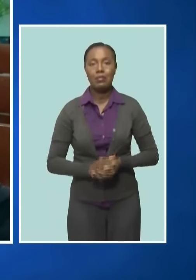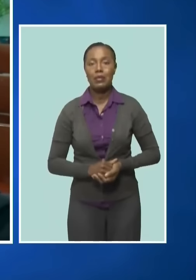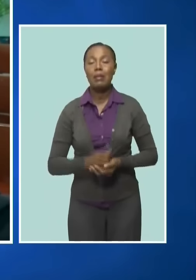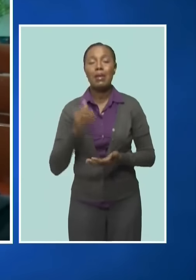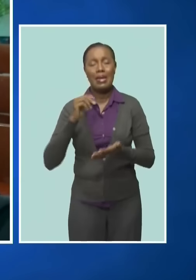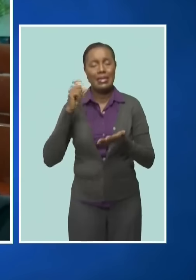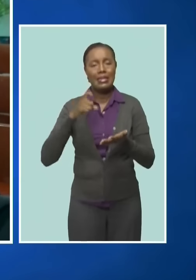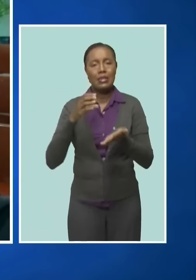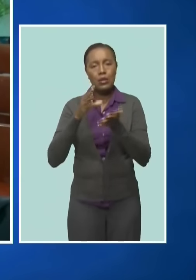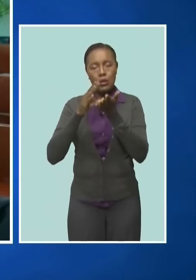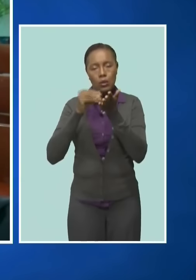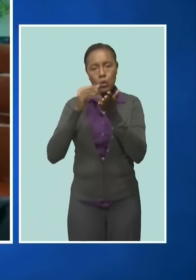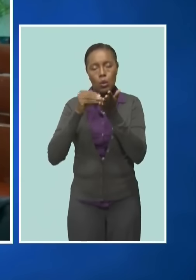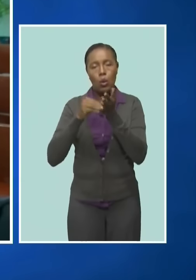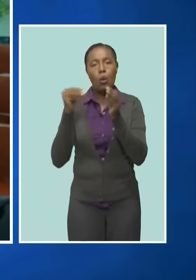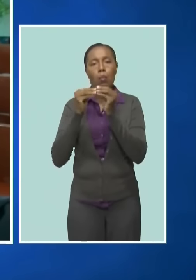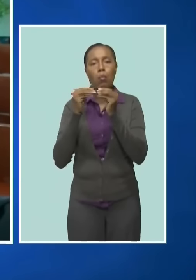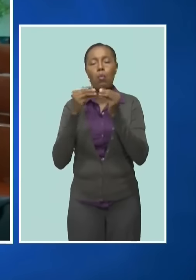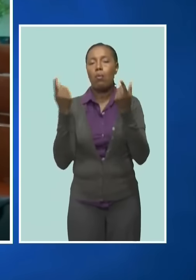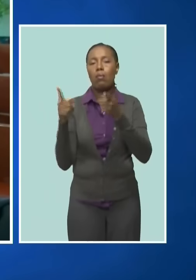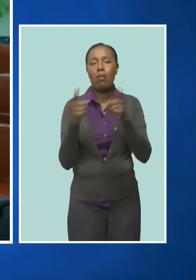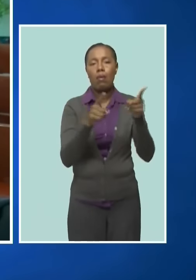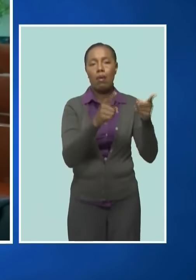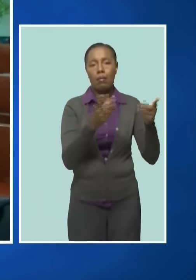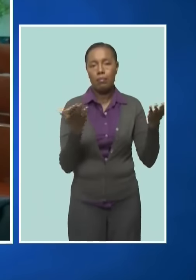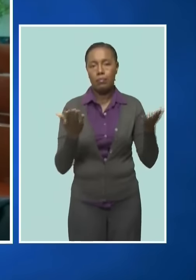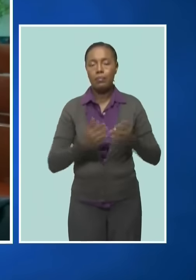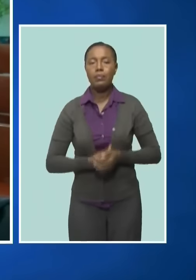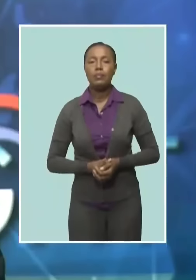some more information with respect to what are the issues.